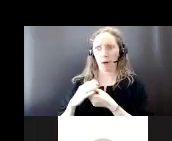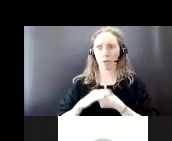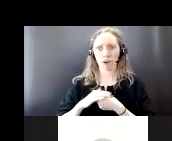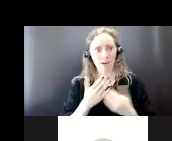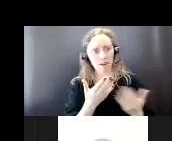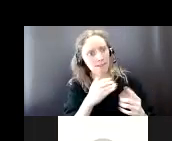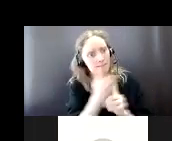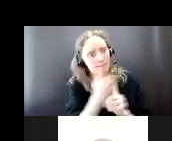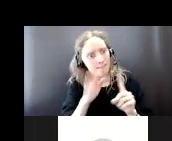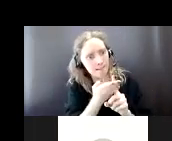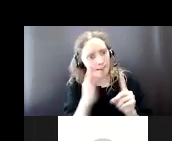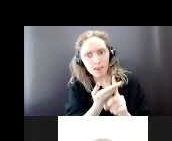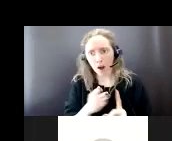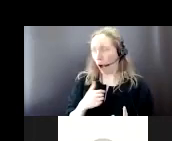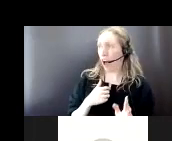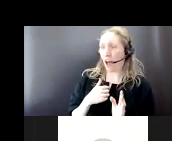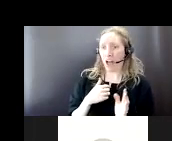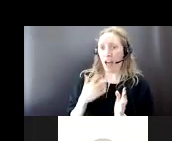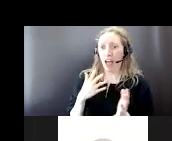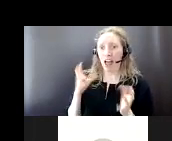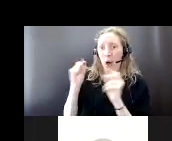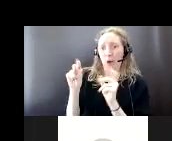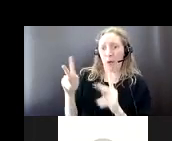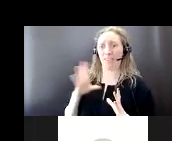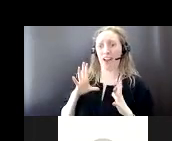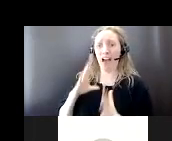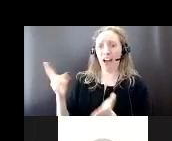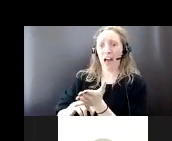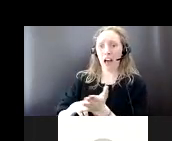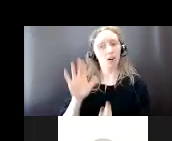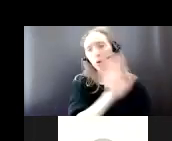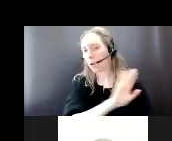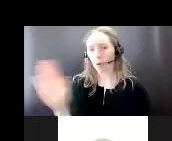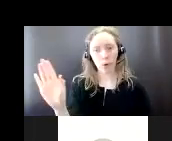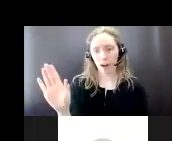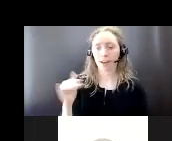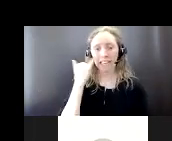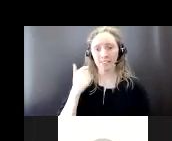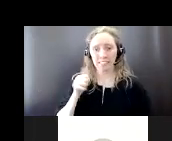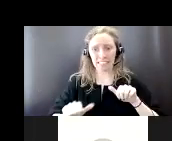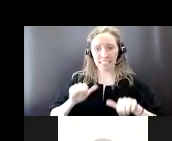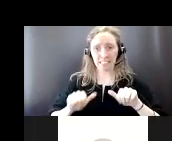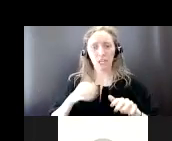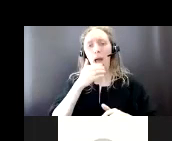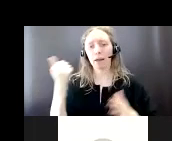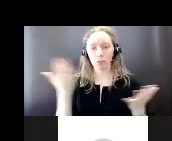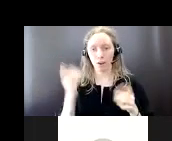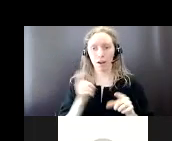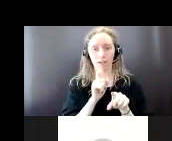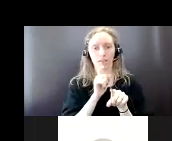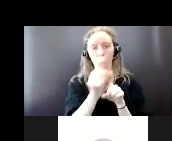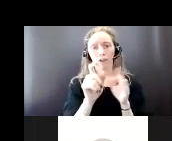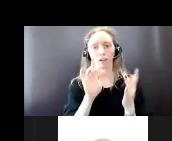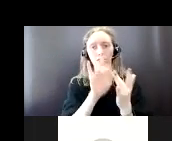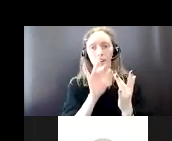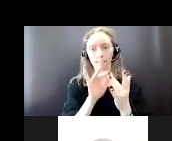the Consumer Protection Agency in your province, and they can provide a lot of information to help you better decide